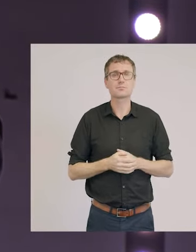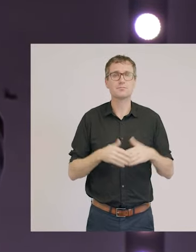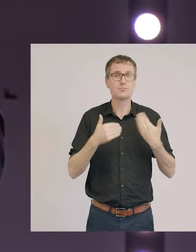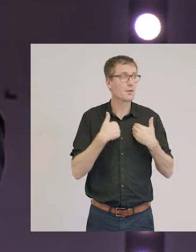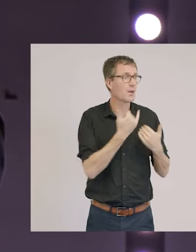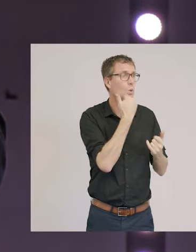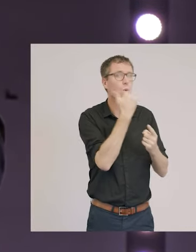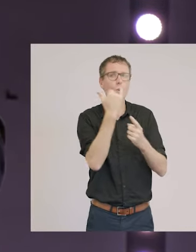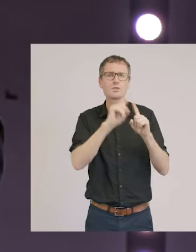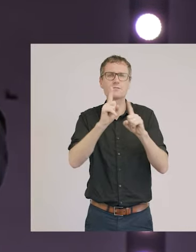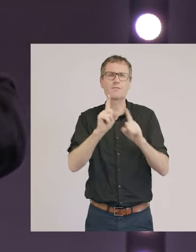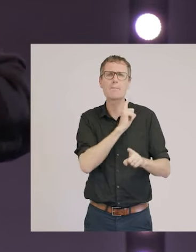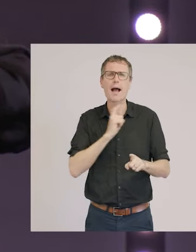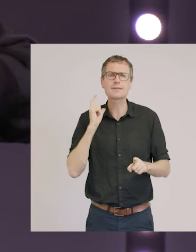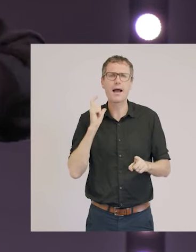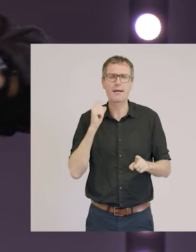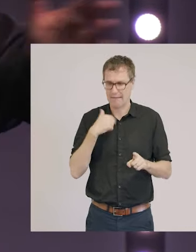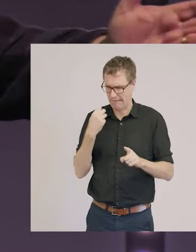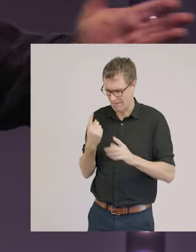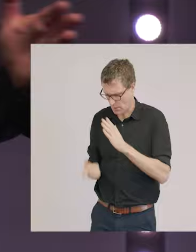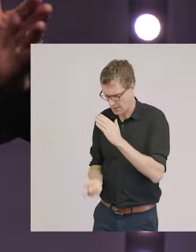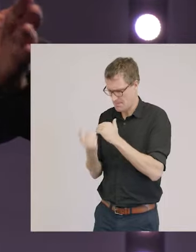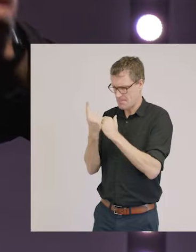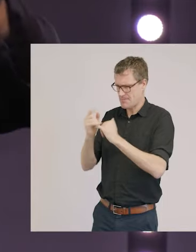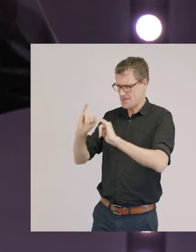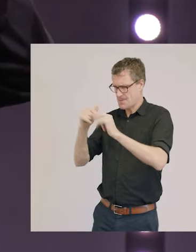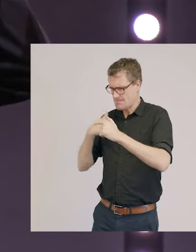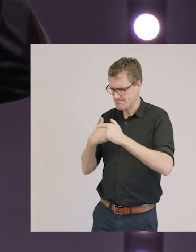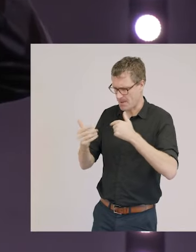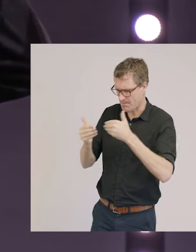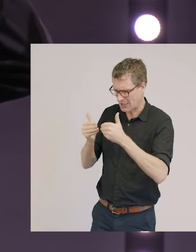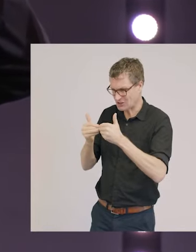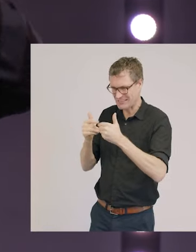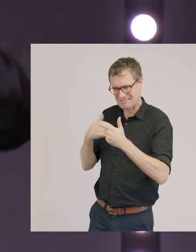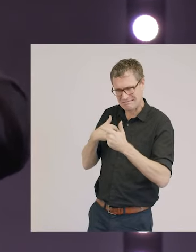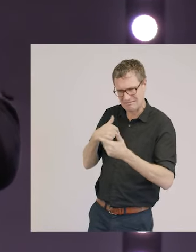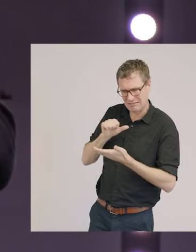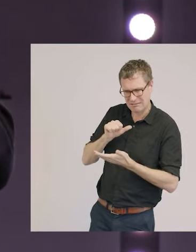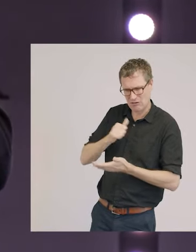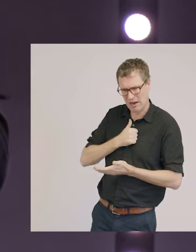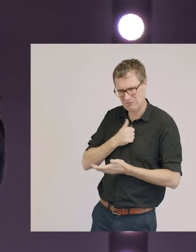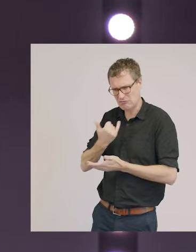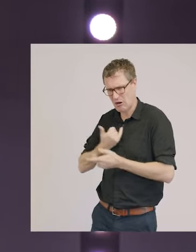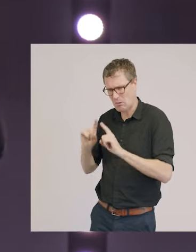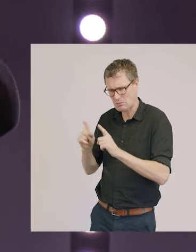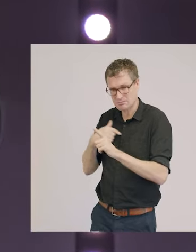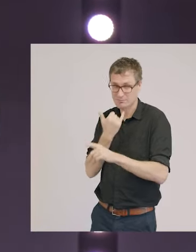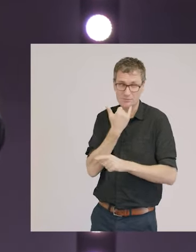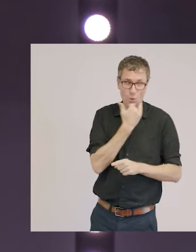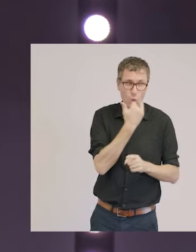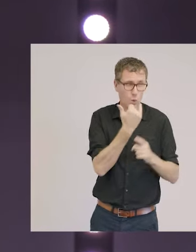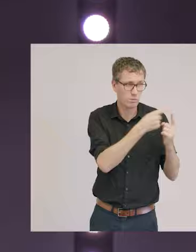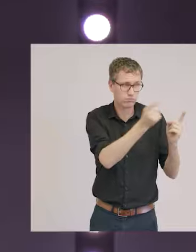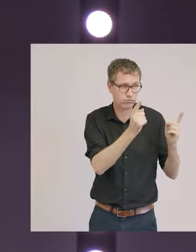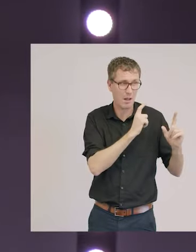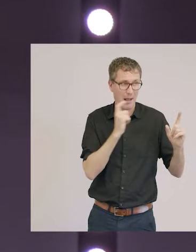day. I have other pastors that I ring. There's been an issue that's been going on and I'm thinking, am I handling this right? Am I being godly in my response